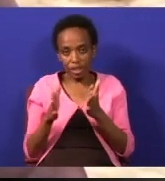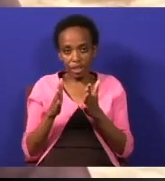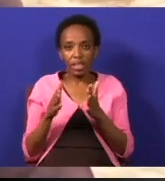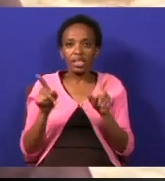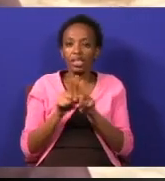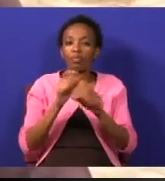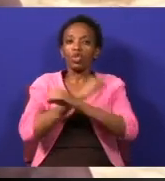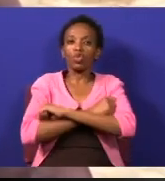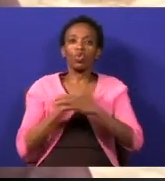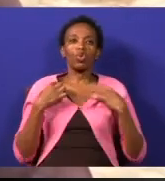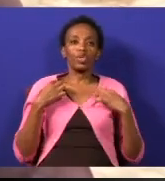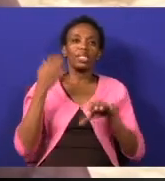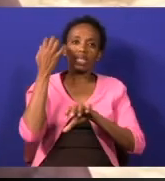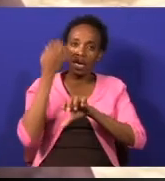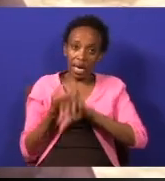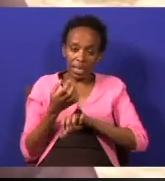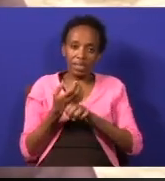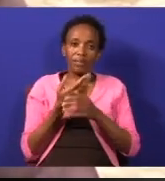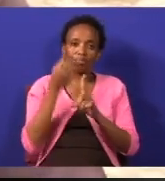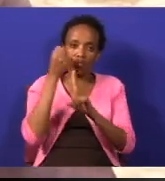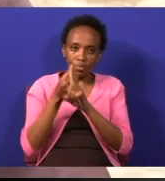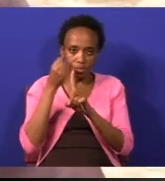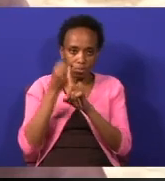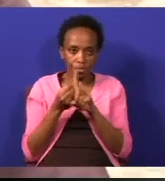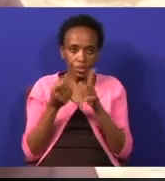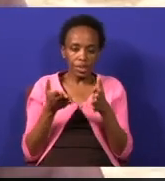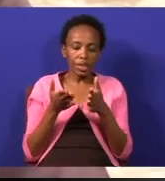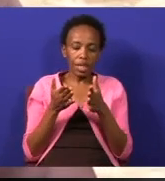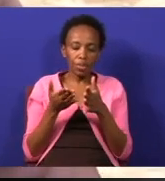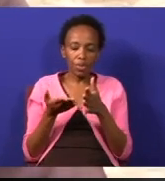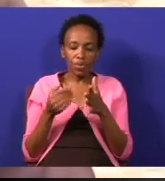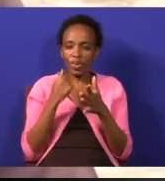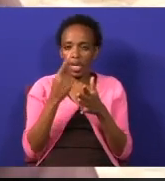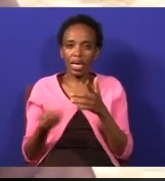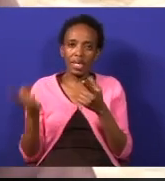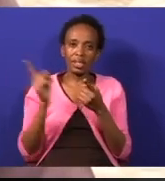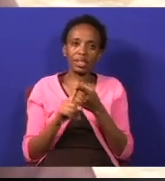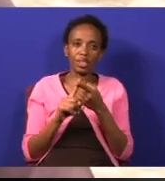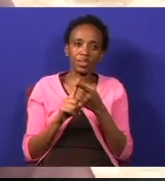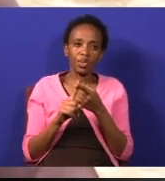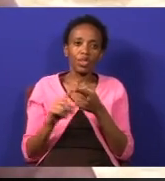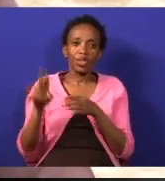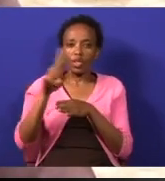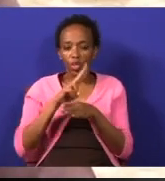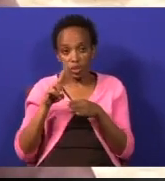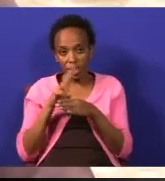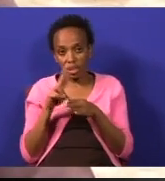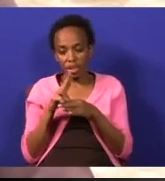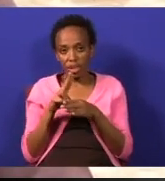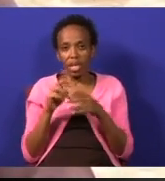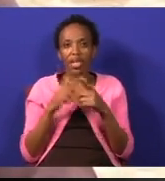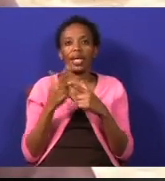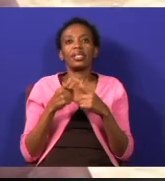uniform, it's a real task. So when it comes to this additional expenditure, then it becomes